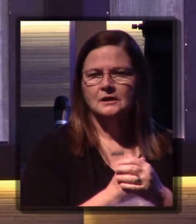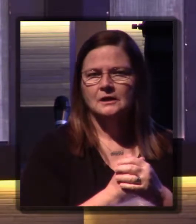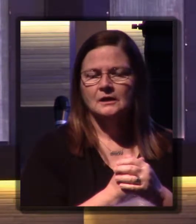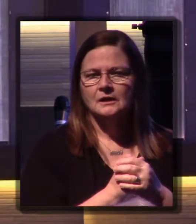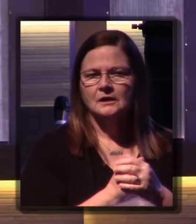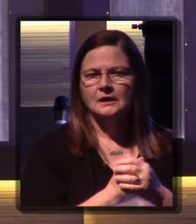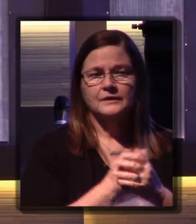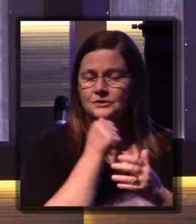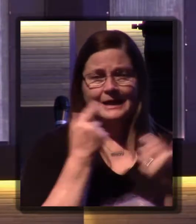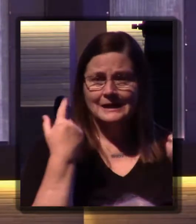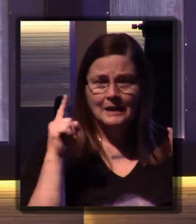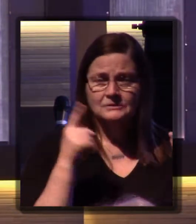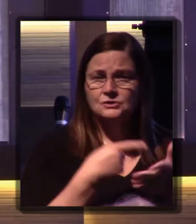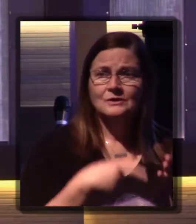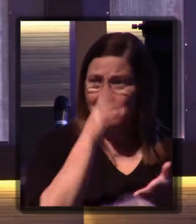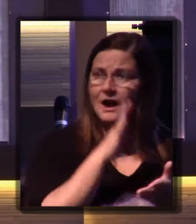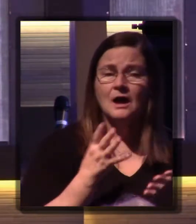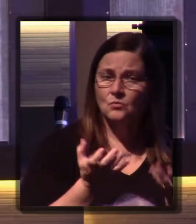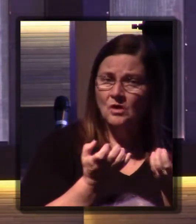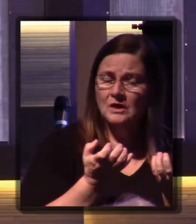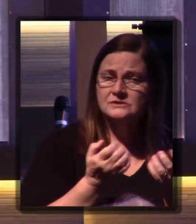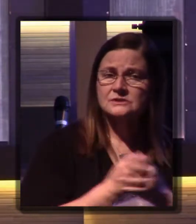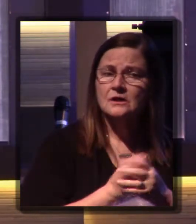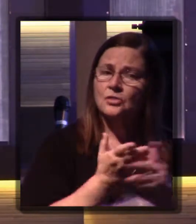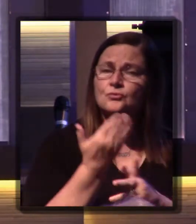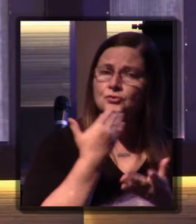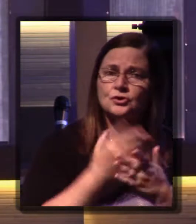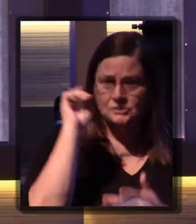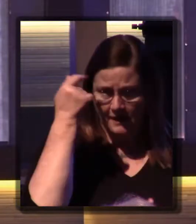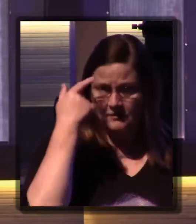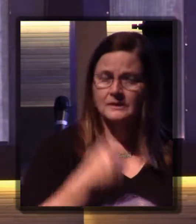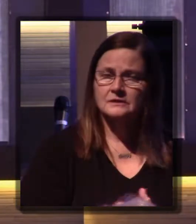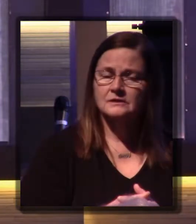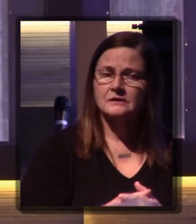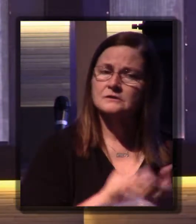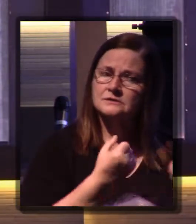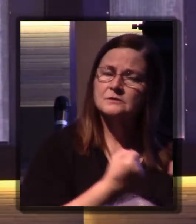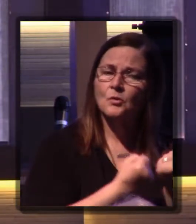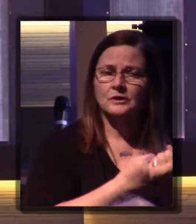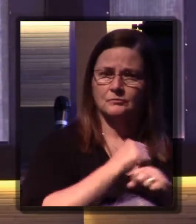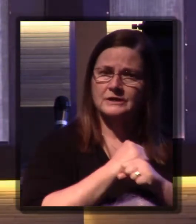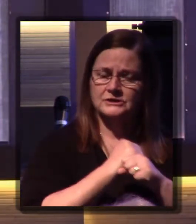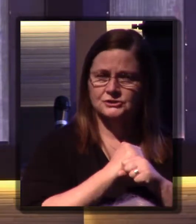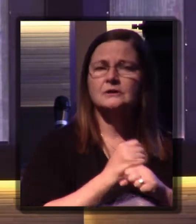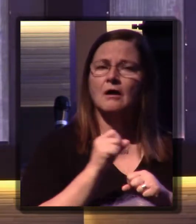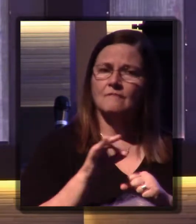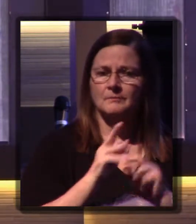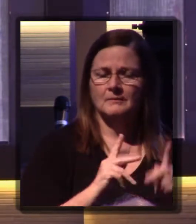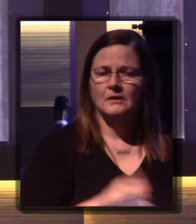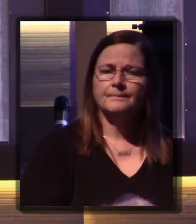that are not accomplishing what God would desire through good government, that is, the support and the